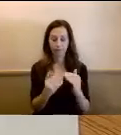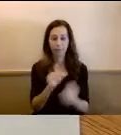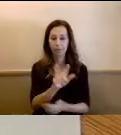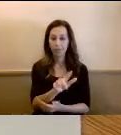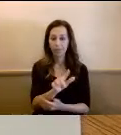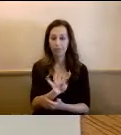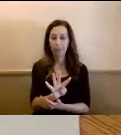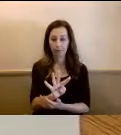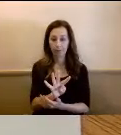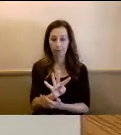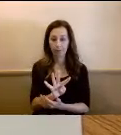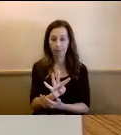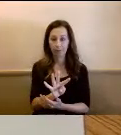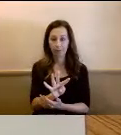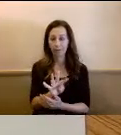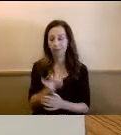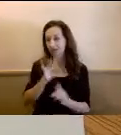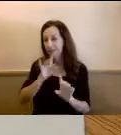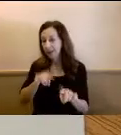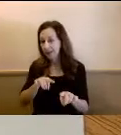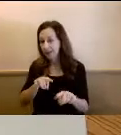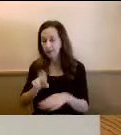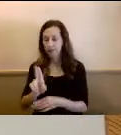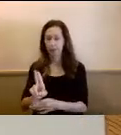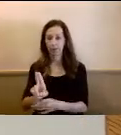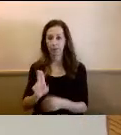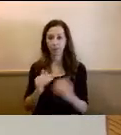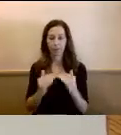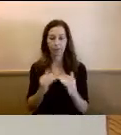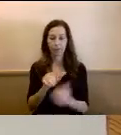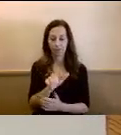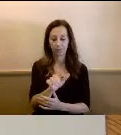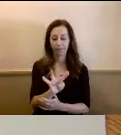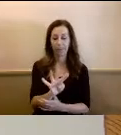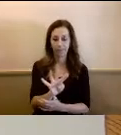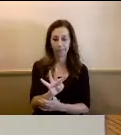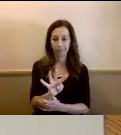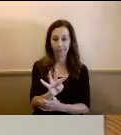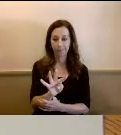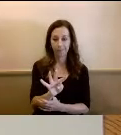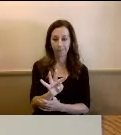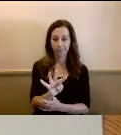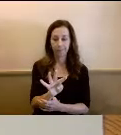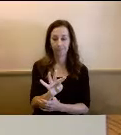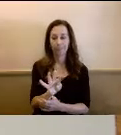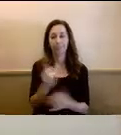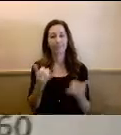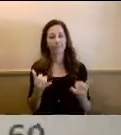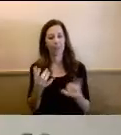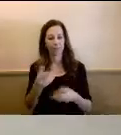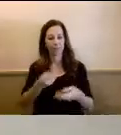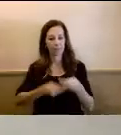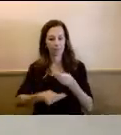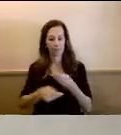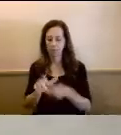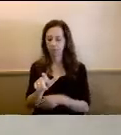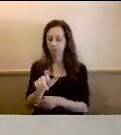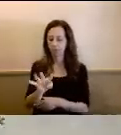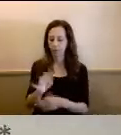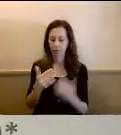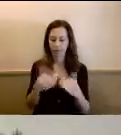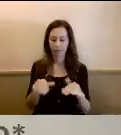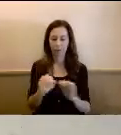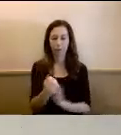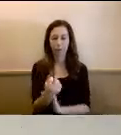24. So our answer is u equals 24. Let's substitute. 24